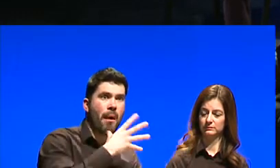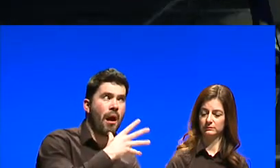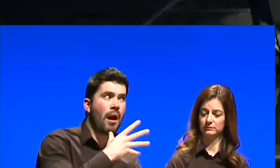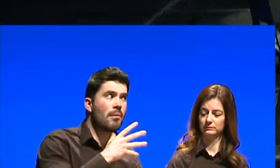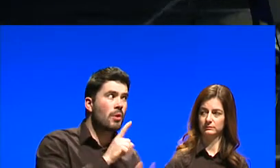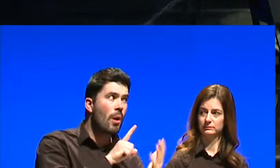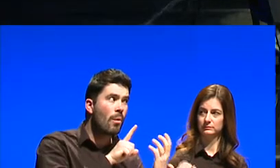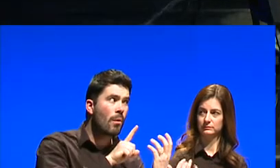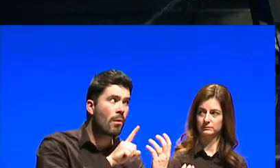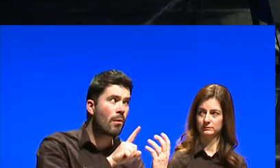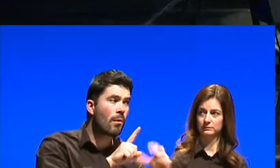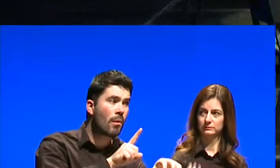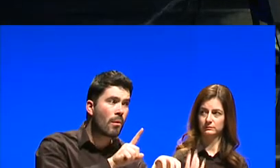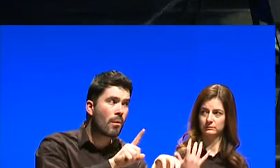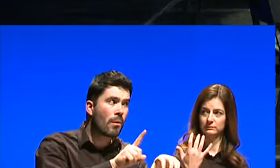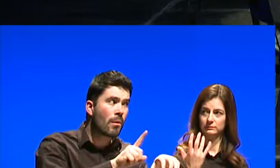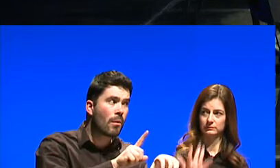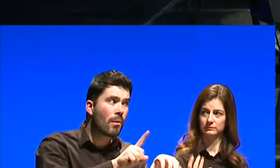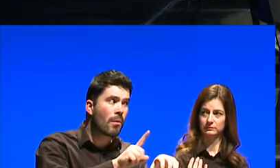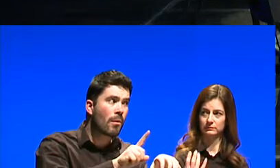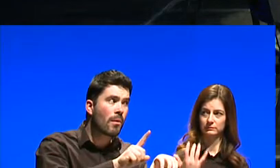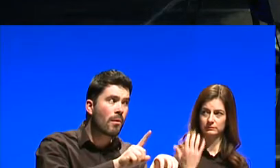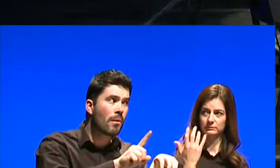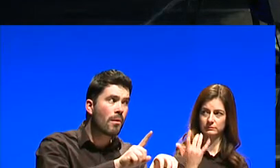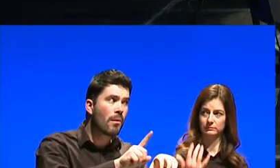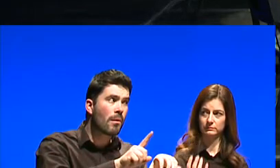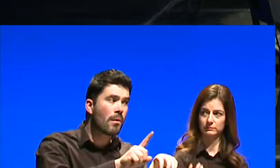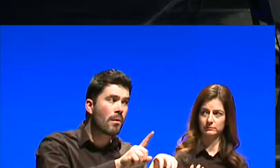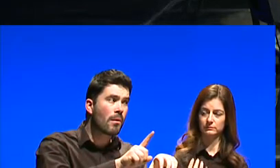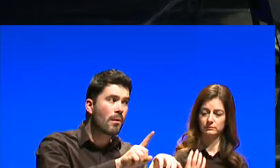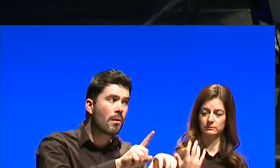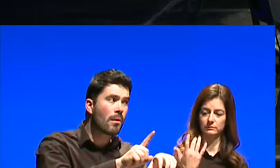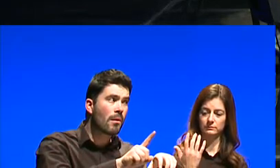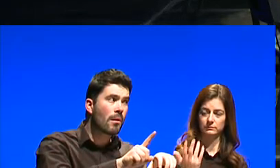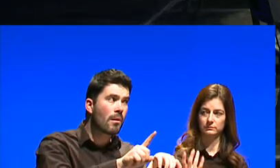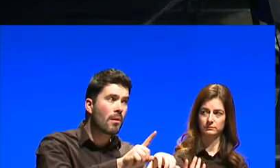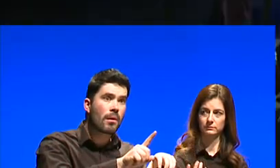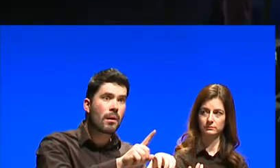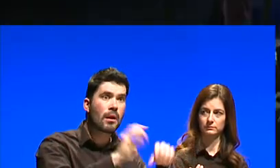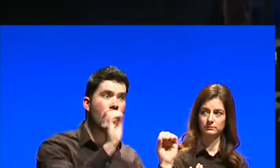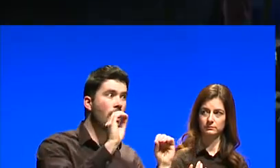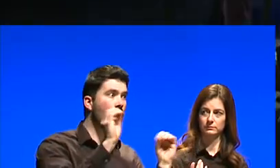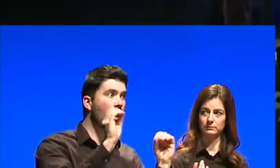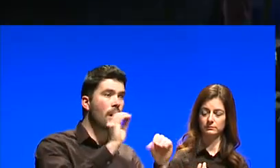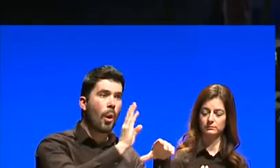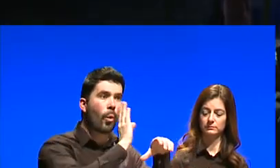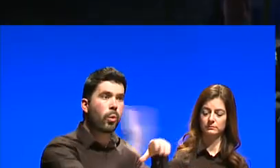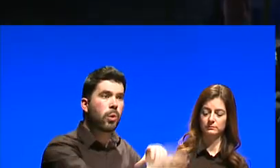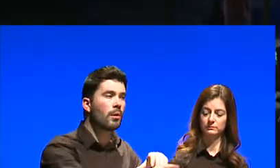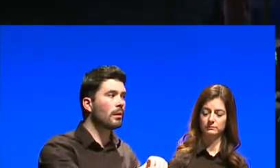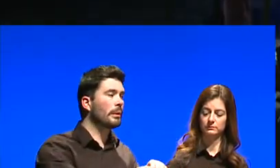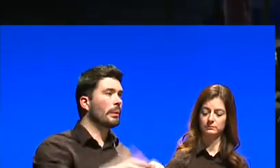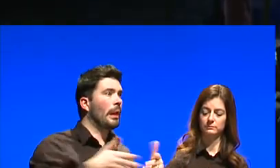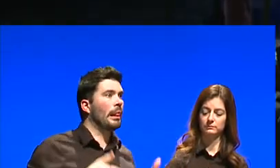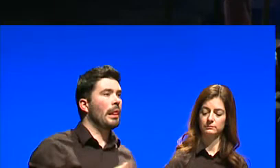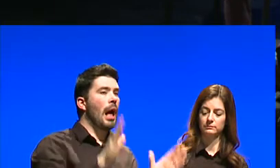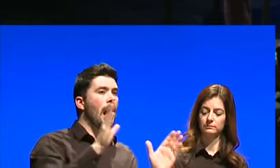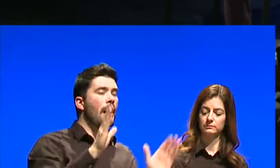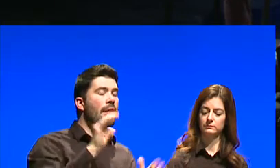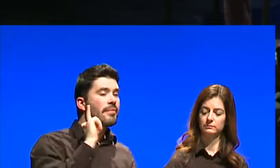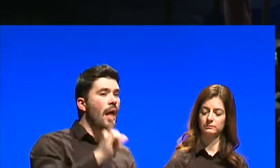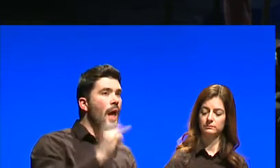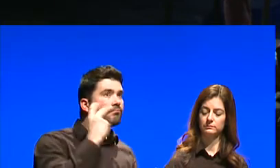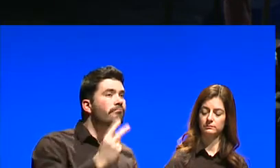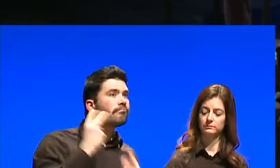One. Two. Three. Eternities pass. Nothing happens. They let us pass. This is